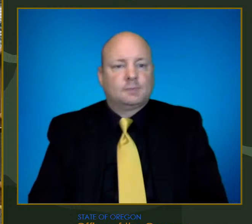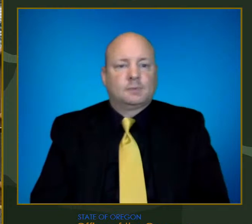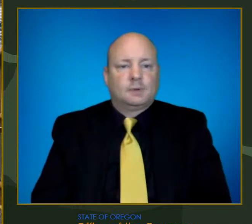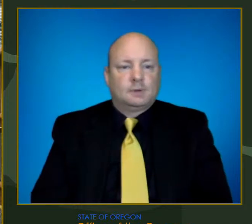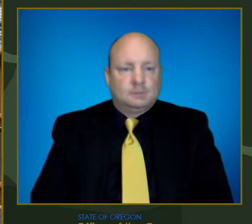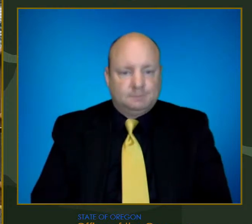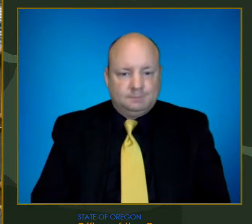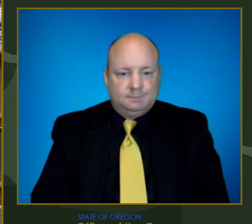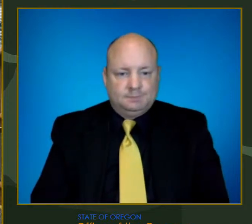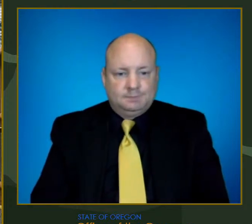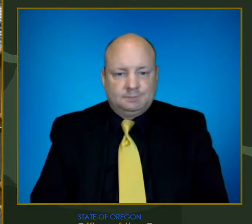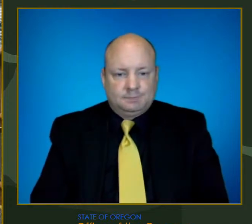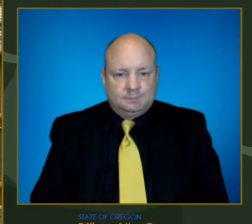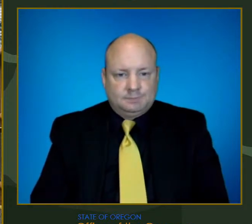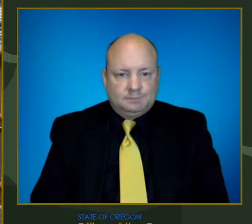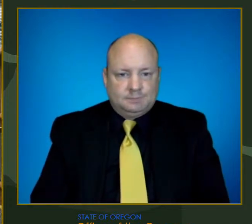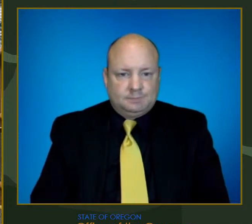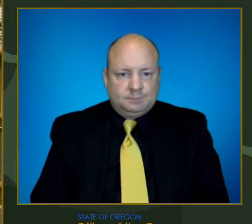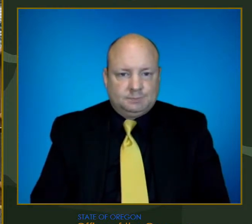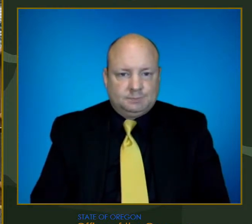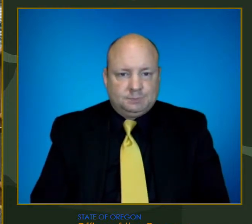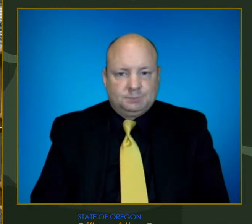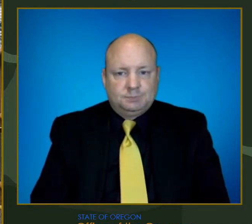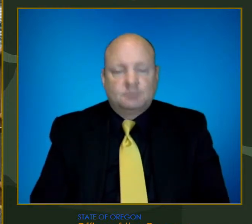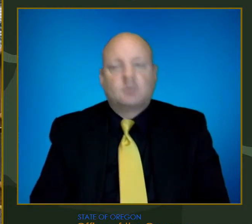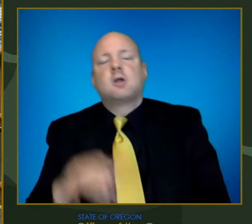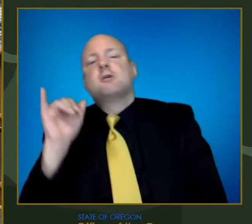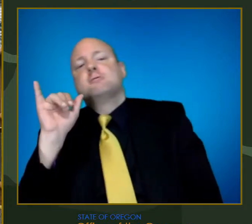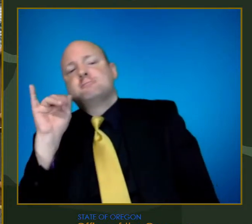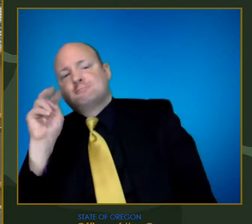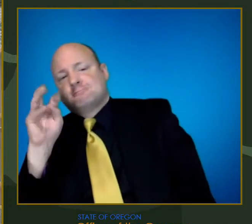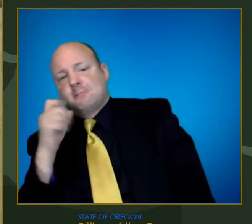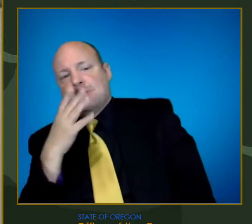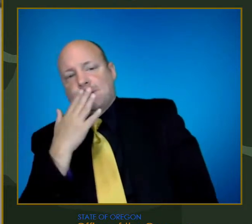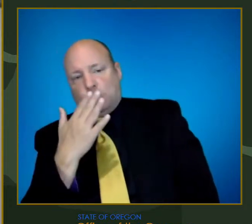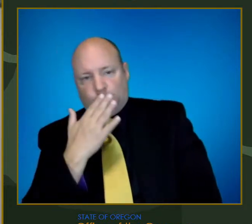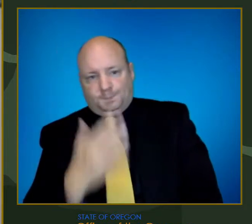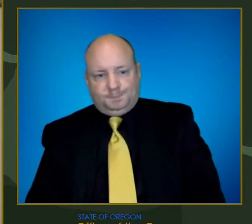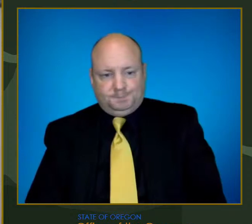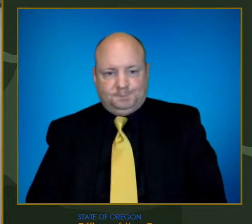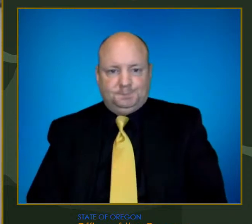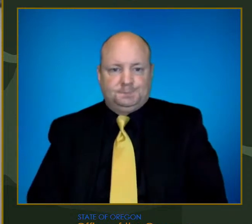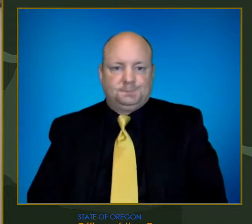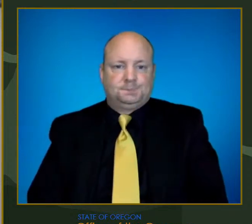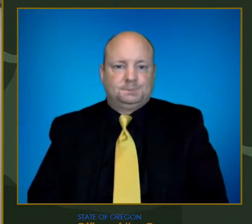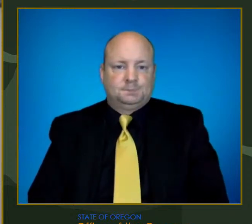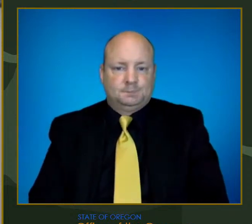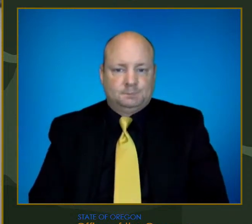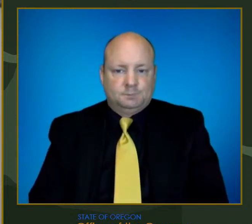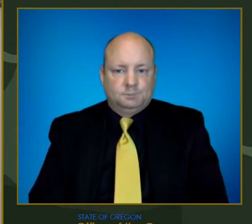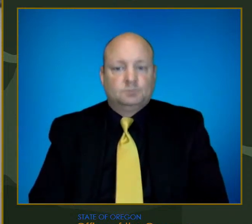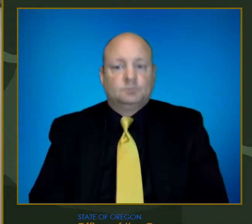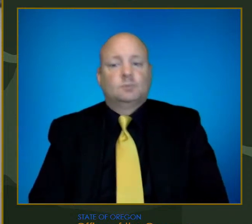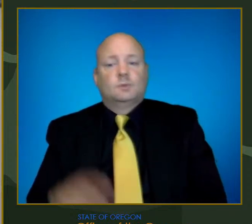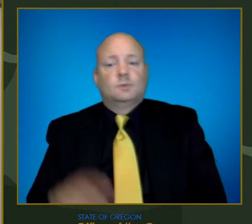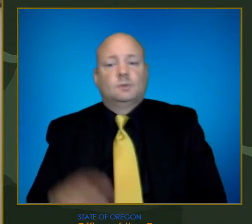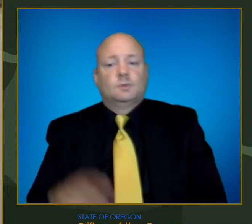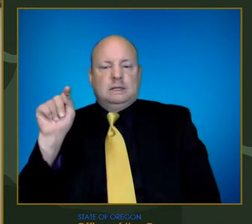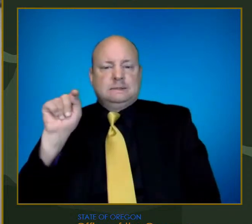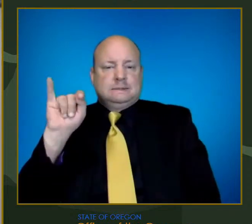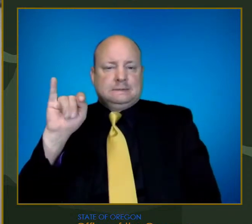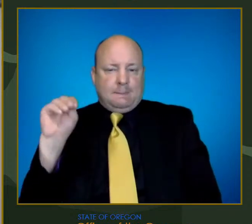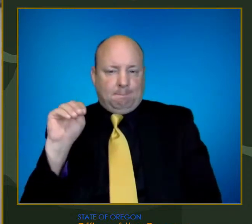instruction. Thank you. Thank you, Rachel. We'll go next to Tim Gordon with KGW. Go ahead,